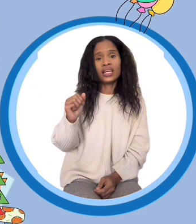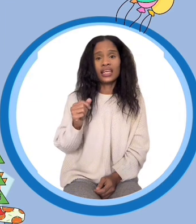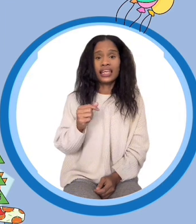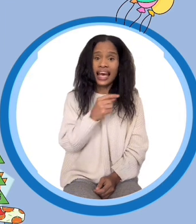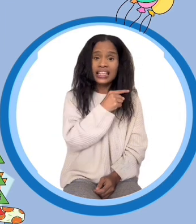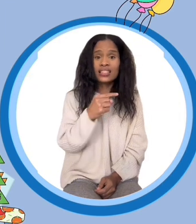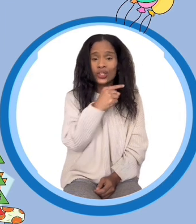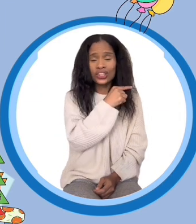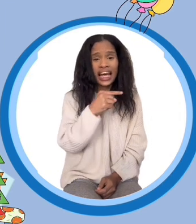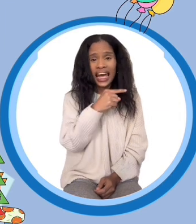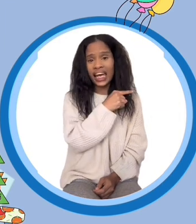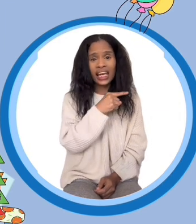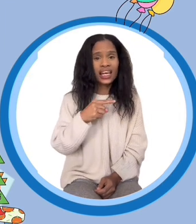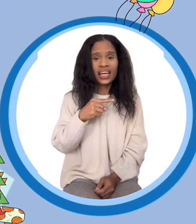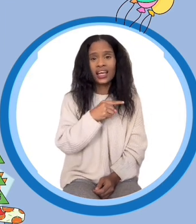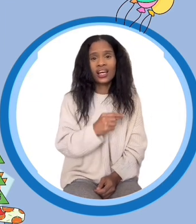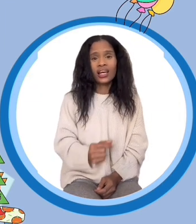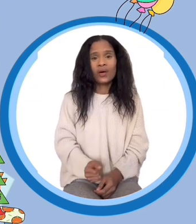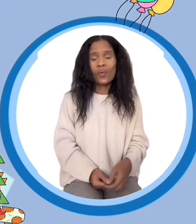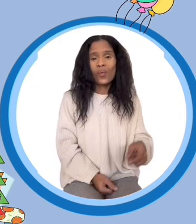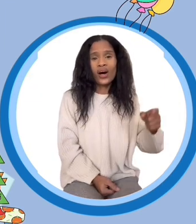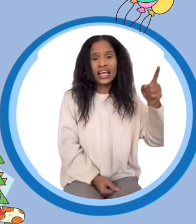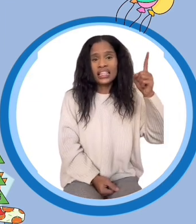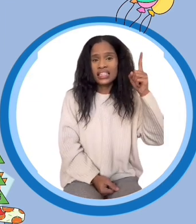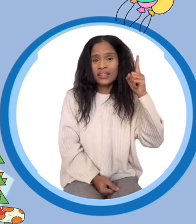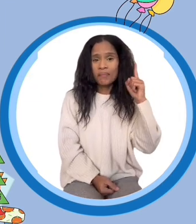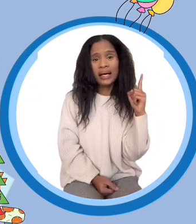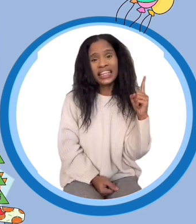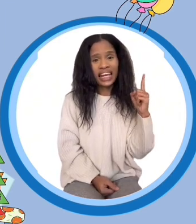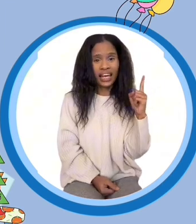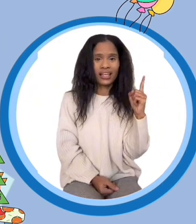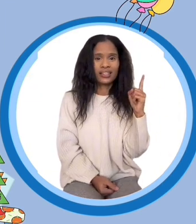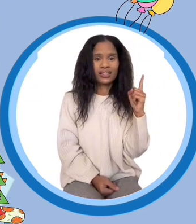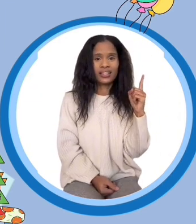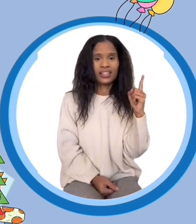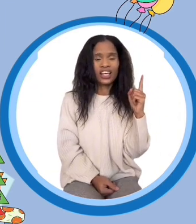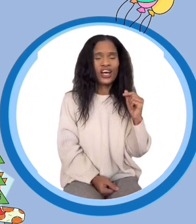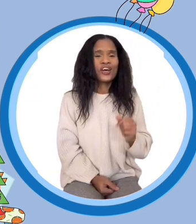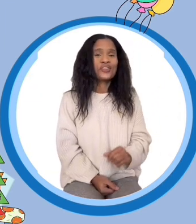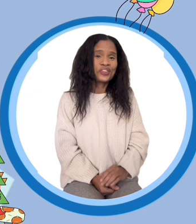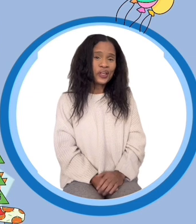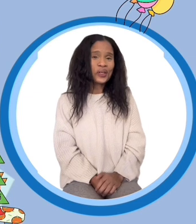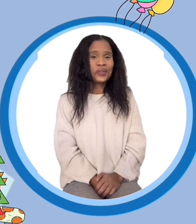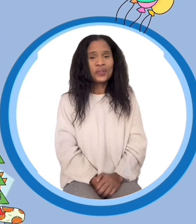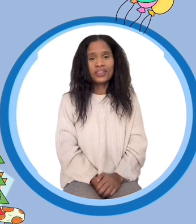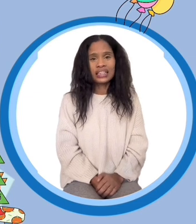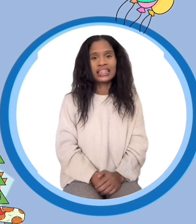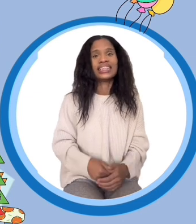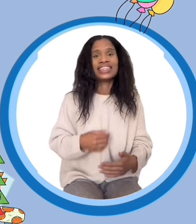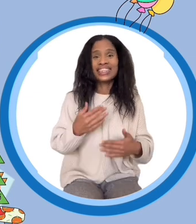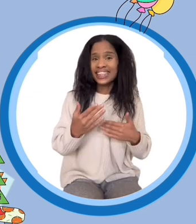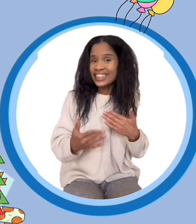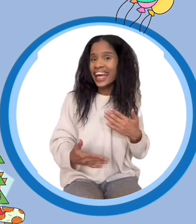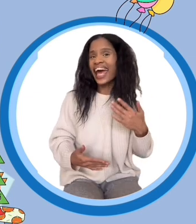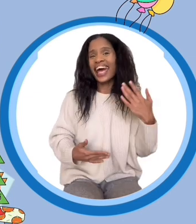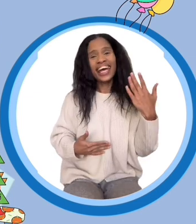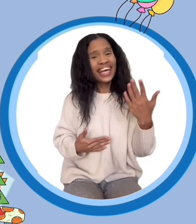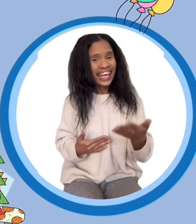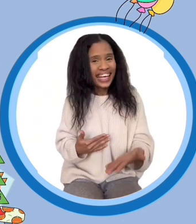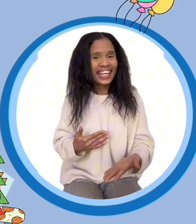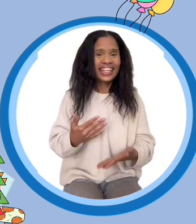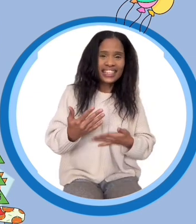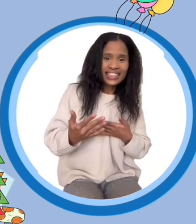and yesterday was Monday, so